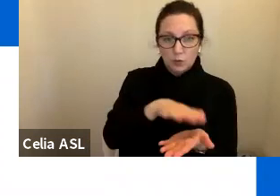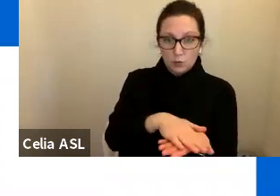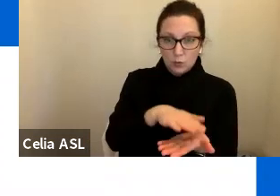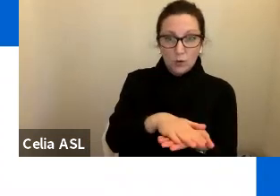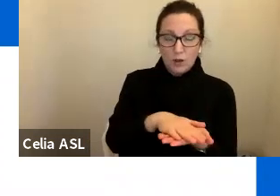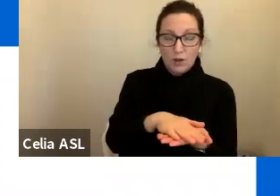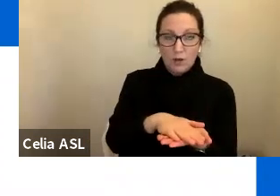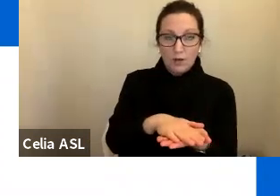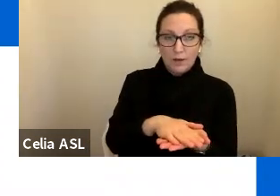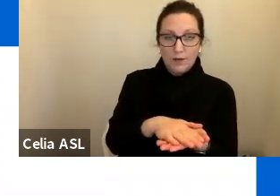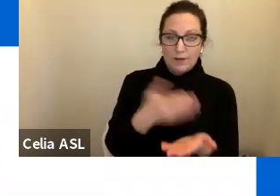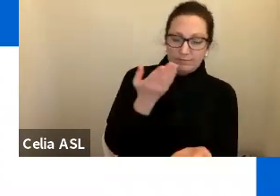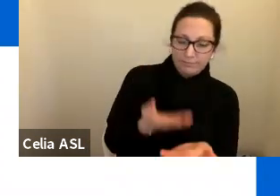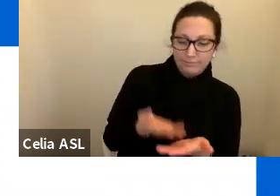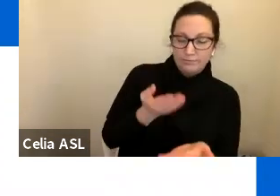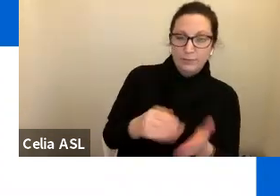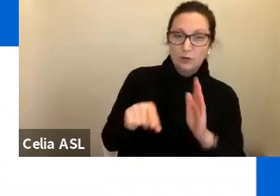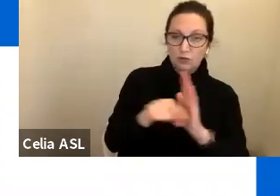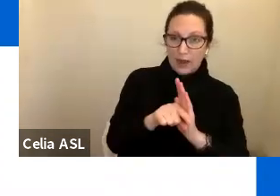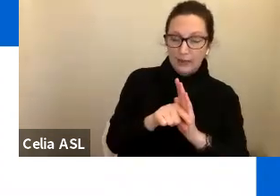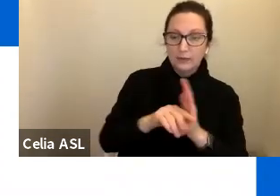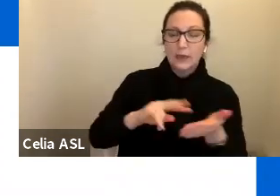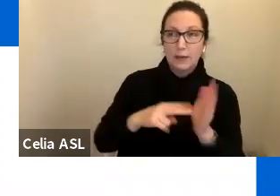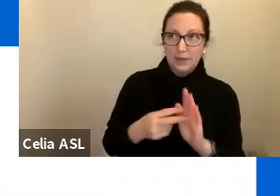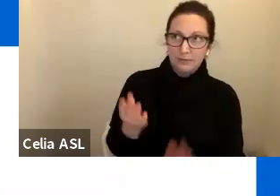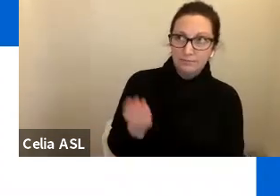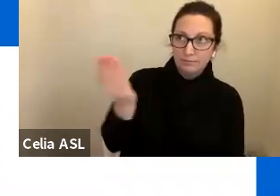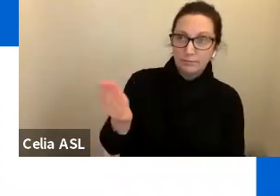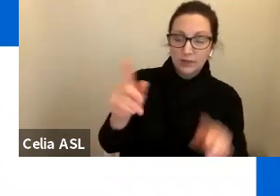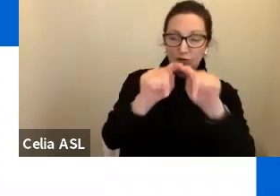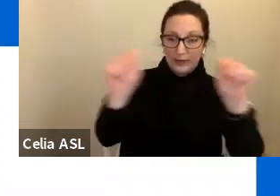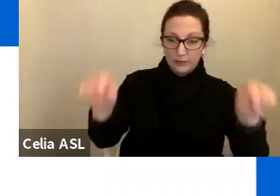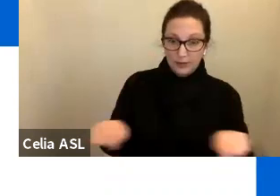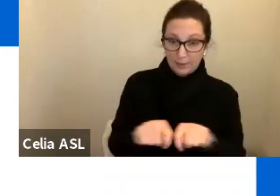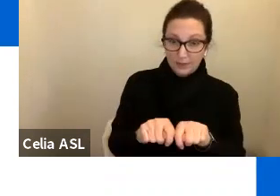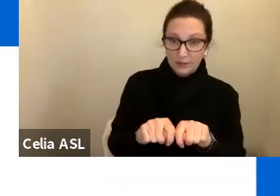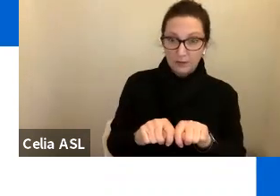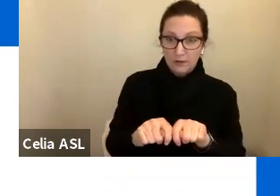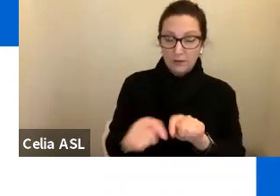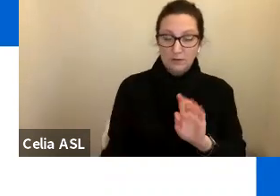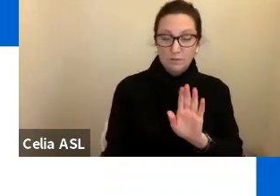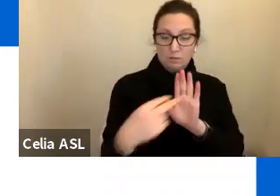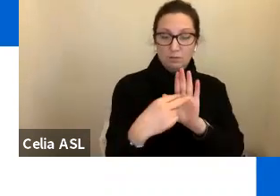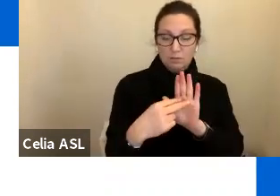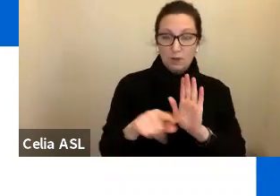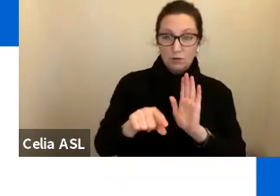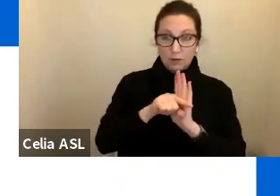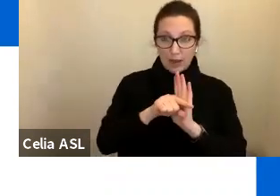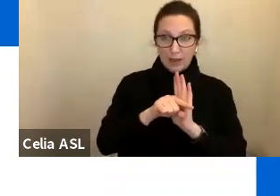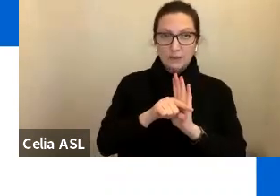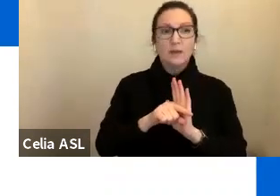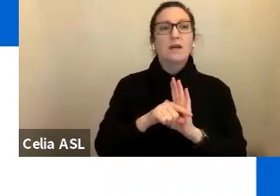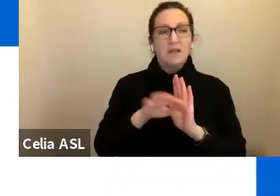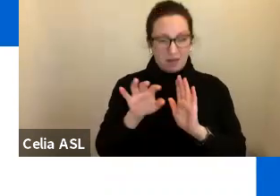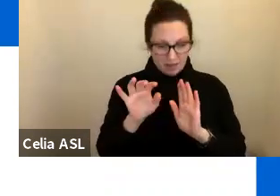verify grades, so they're submitting transcripts, and B, to verify that those grades are reflective of the student